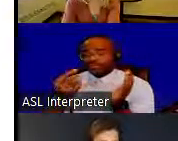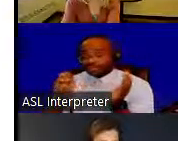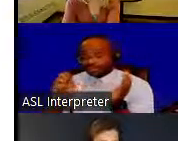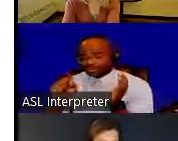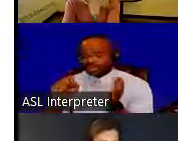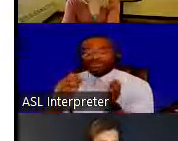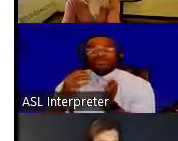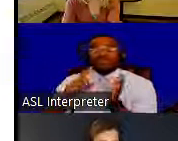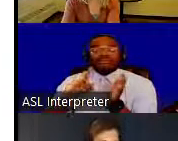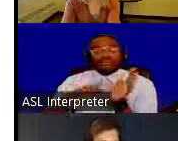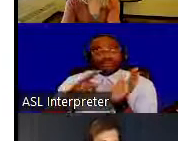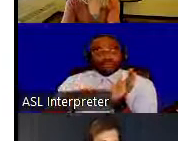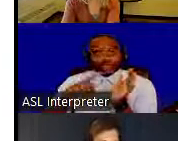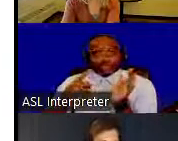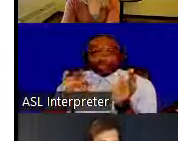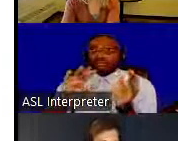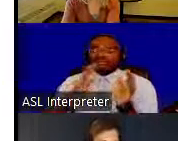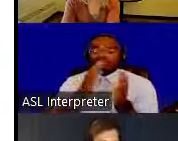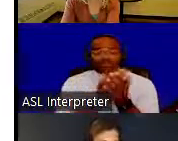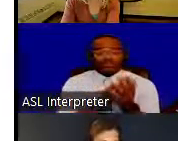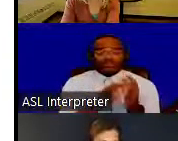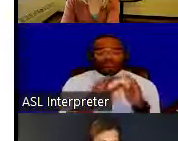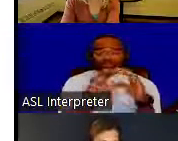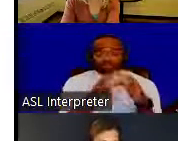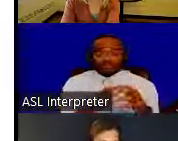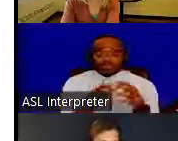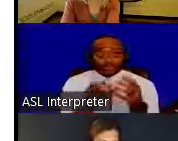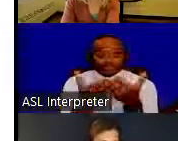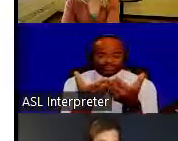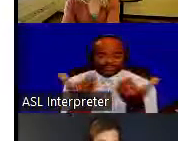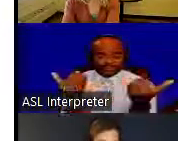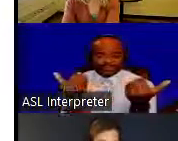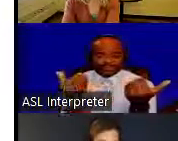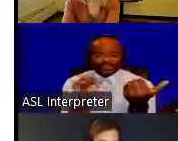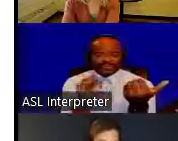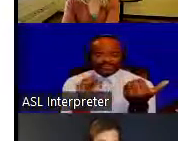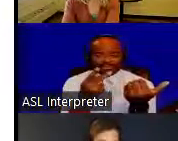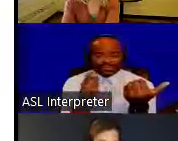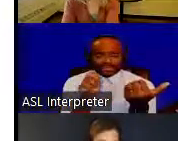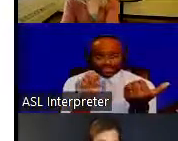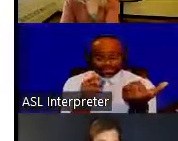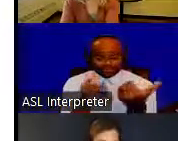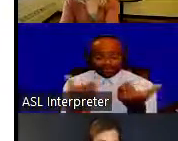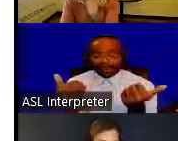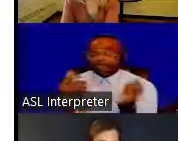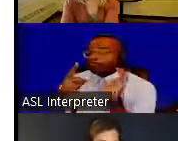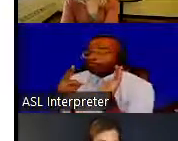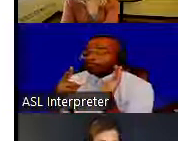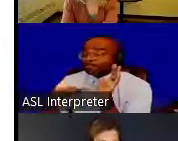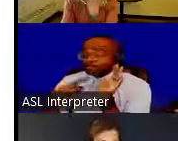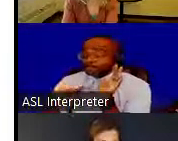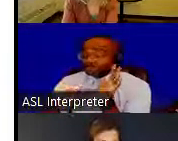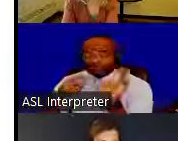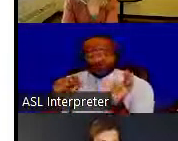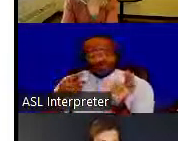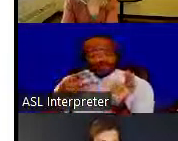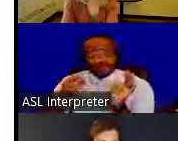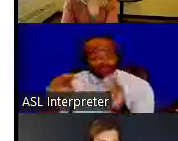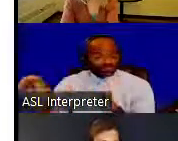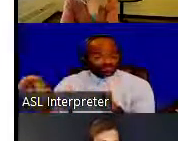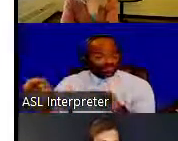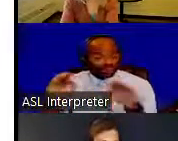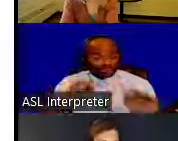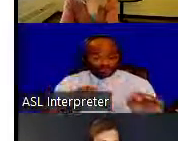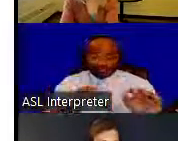to keep distinct species separate. But there are also situations where species movement